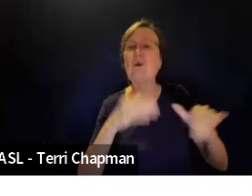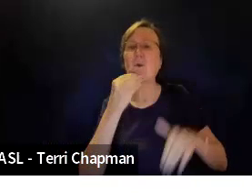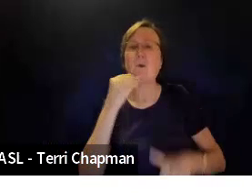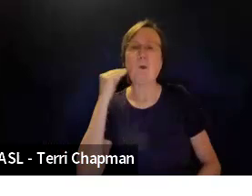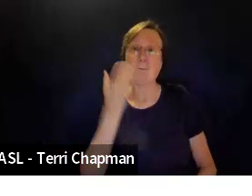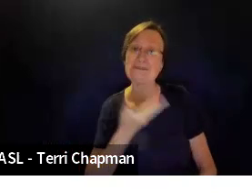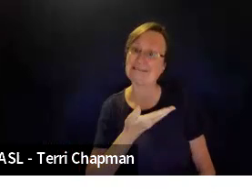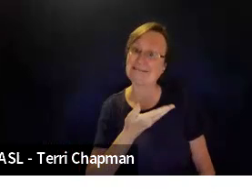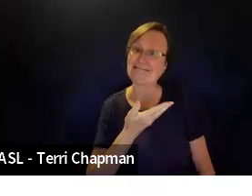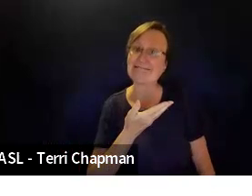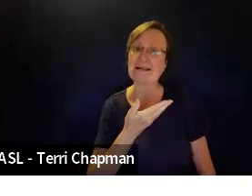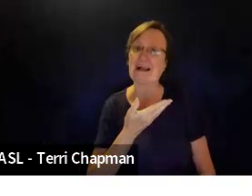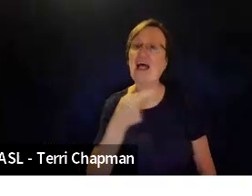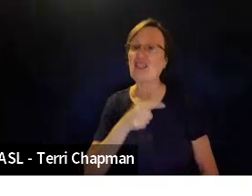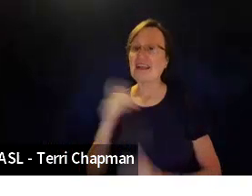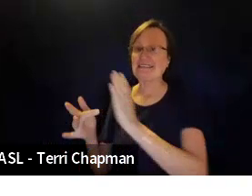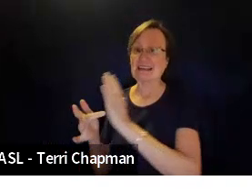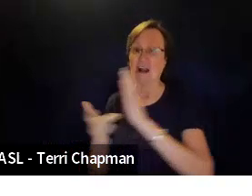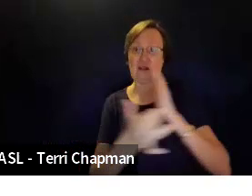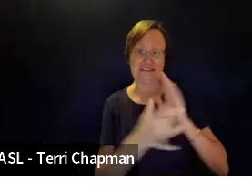These technologies